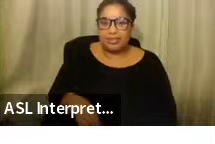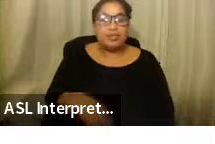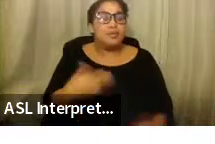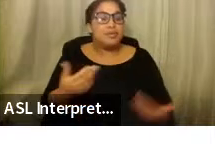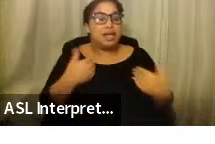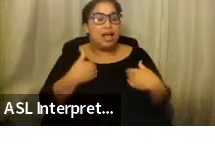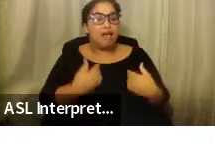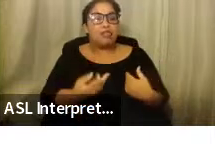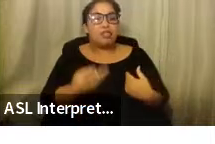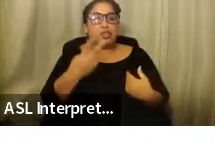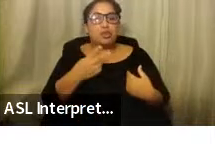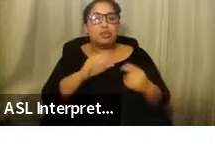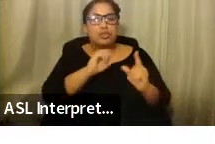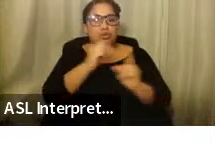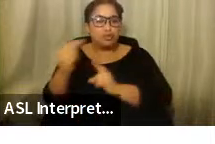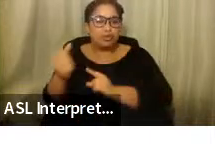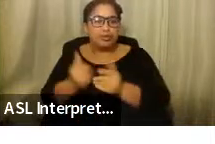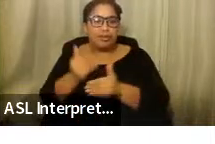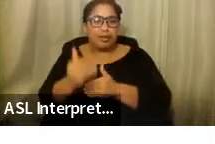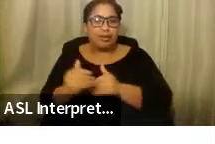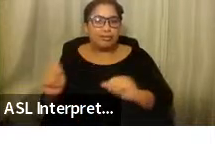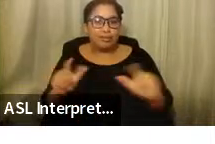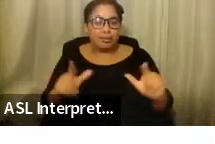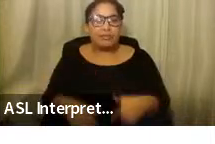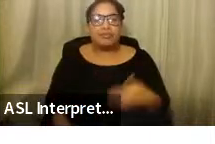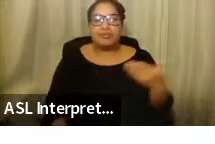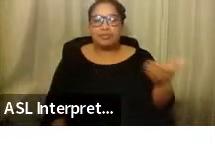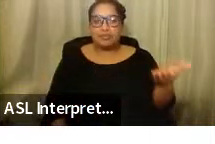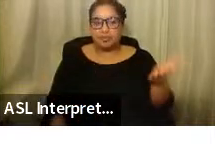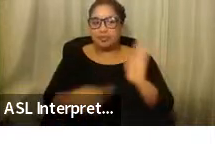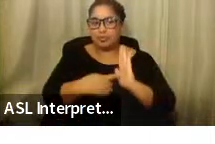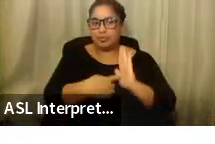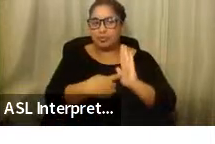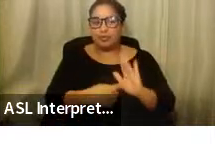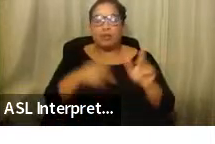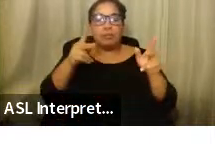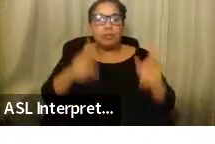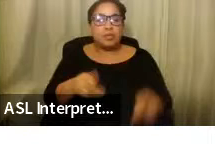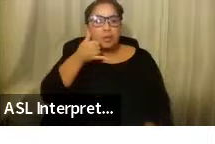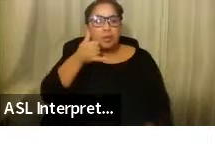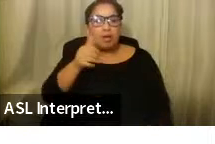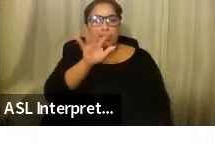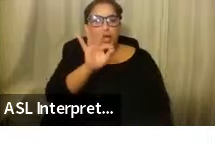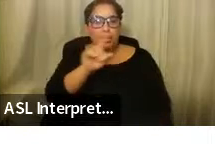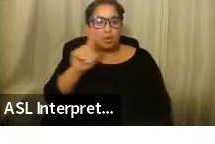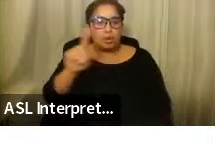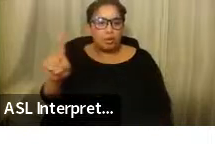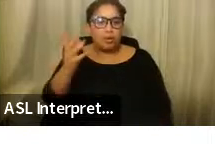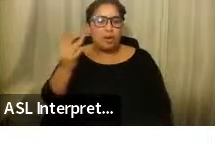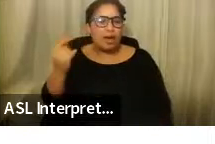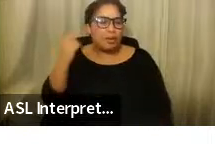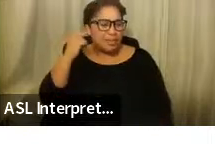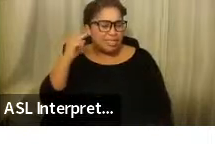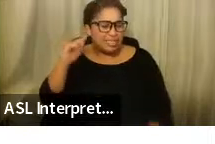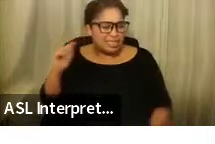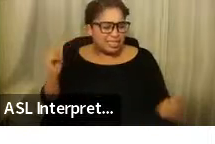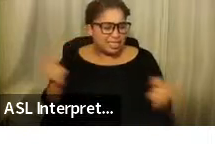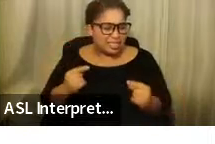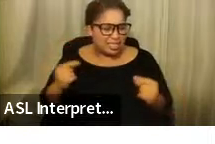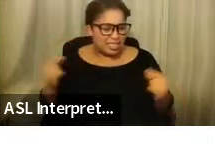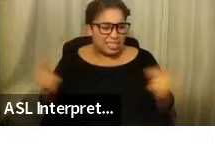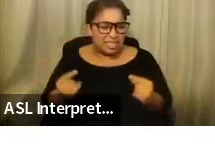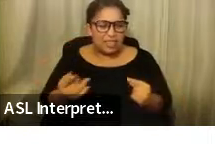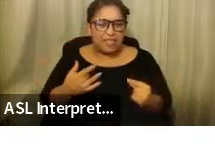first scenario, for example, involves someone calling 911 due to ear pain. And it feels